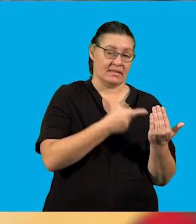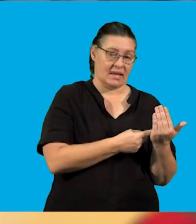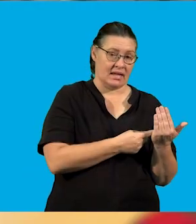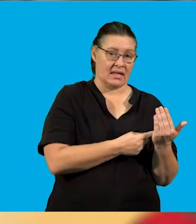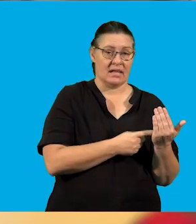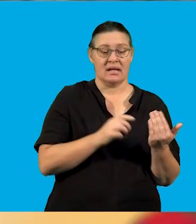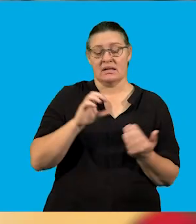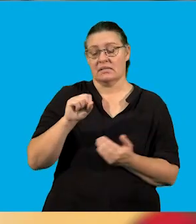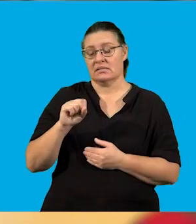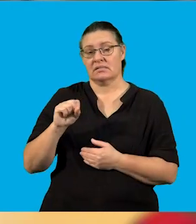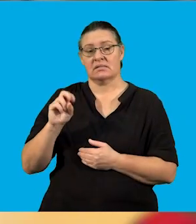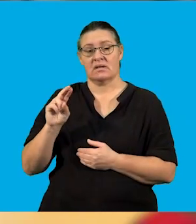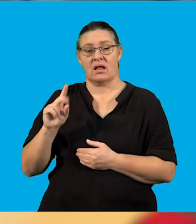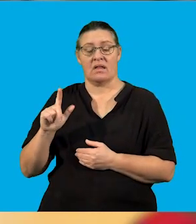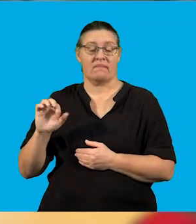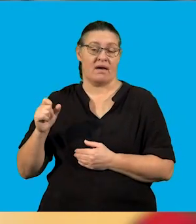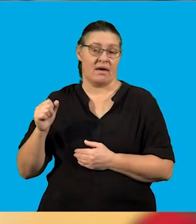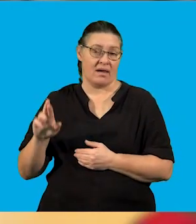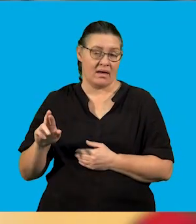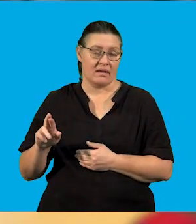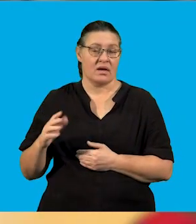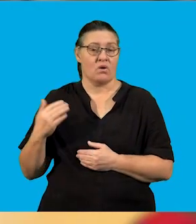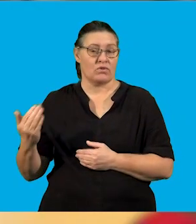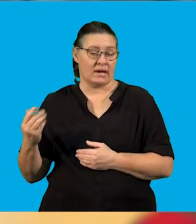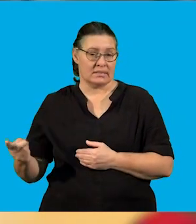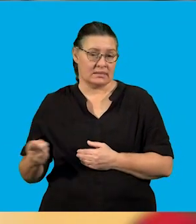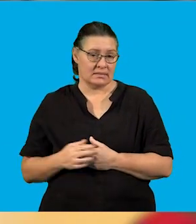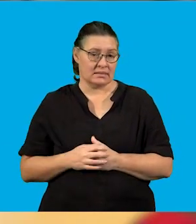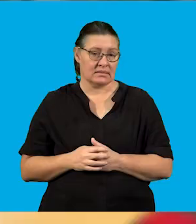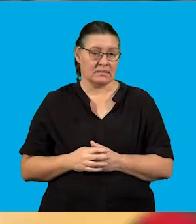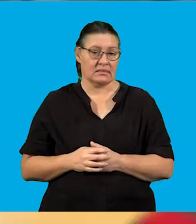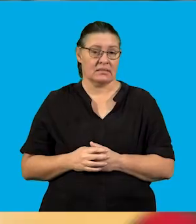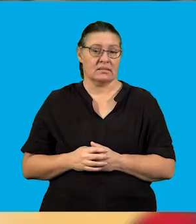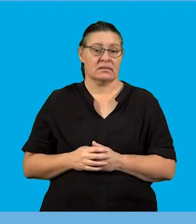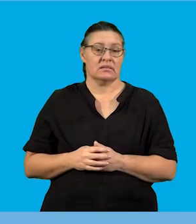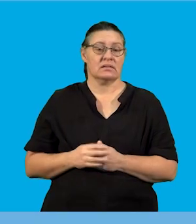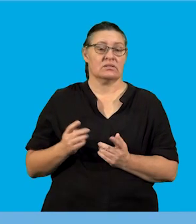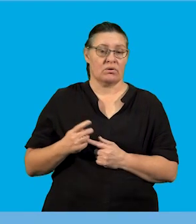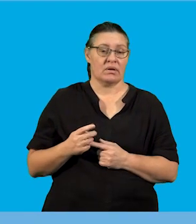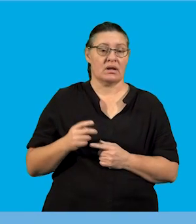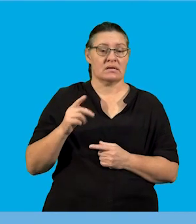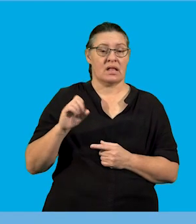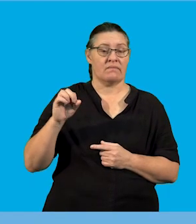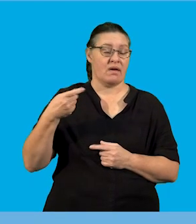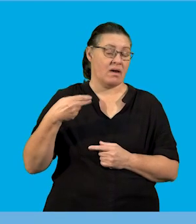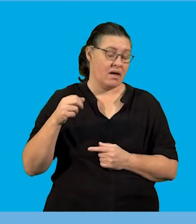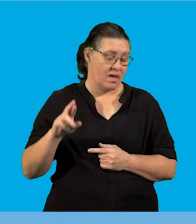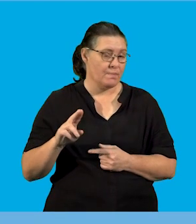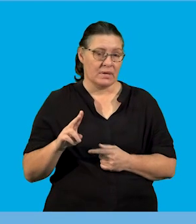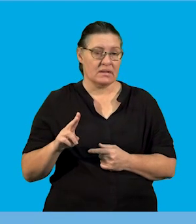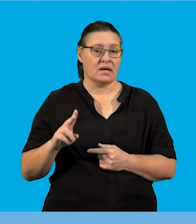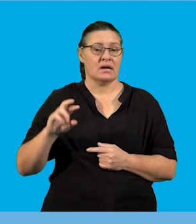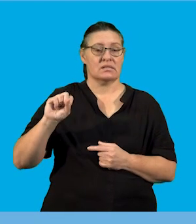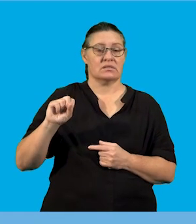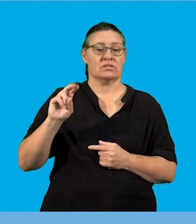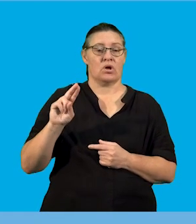left-hand side of the periodic table, the sulfur found on the right-hand side of the periodic table. So therefore, the sulfur is going to change the ending.